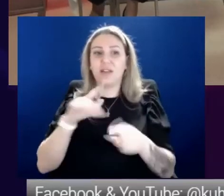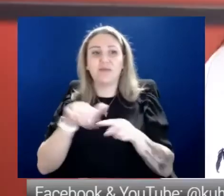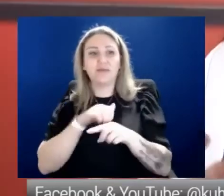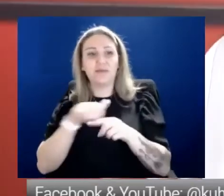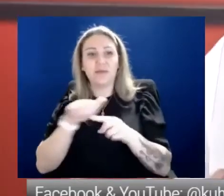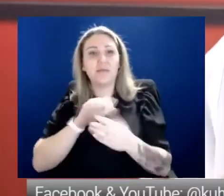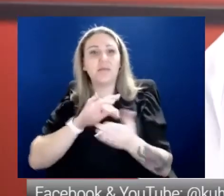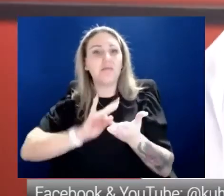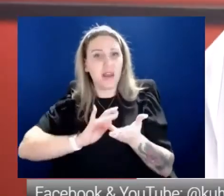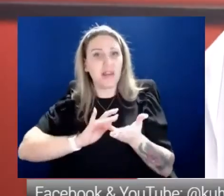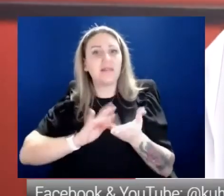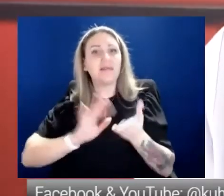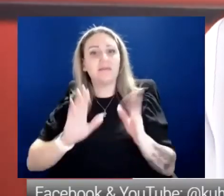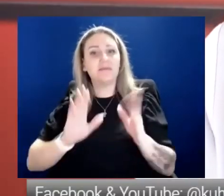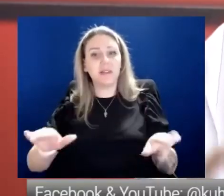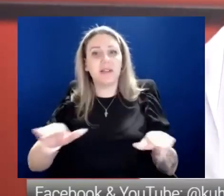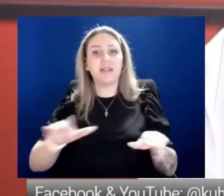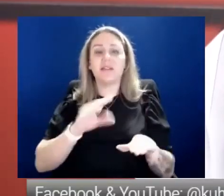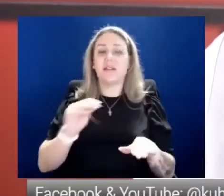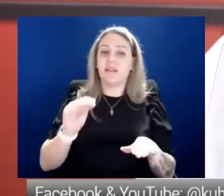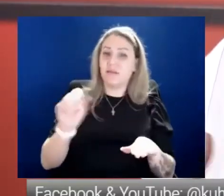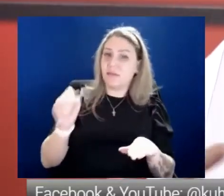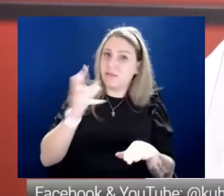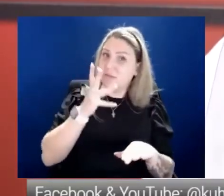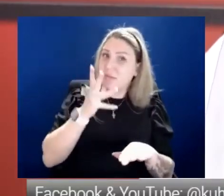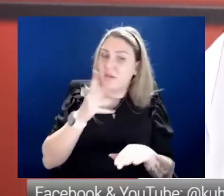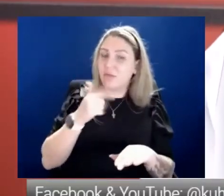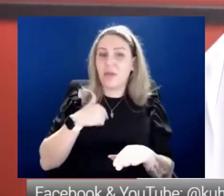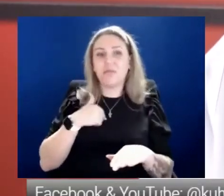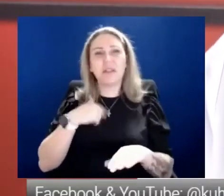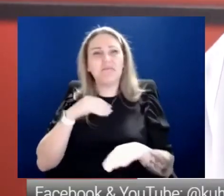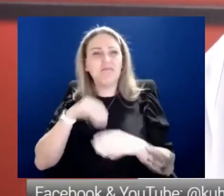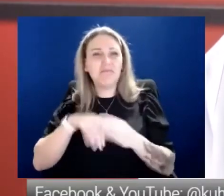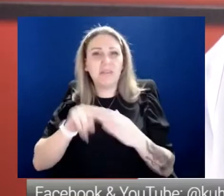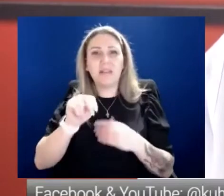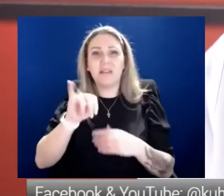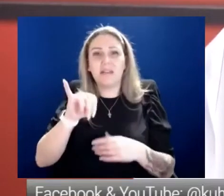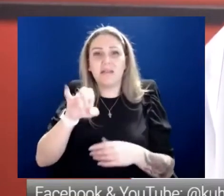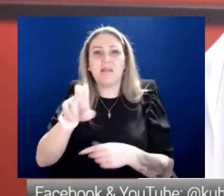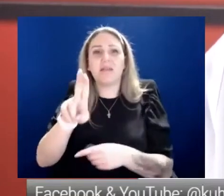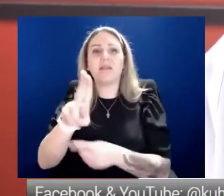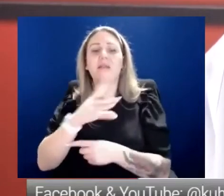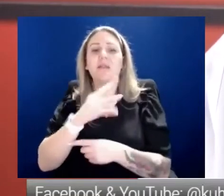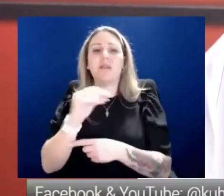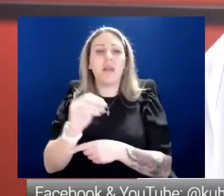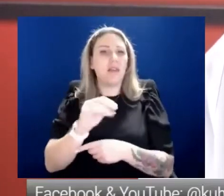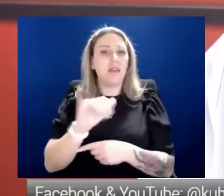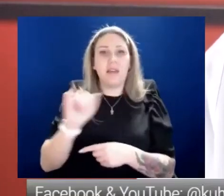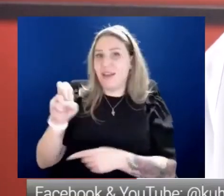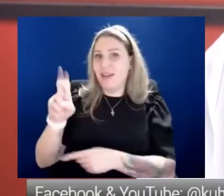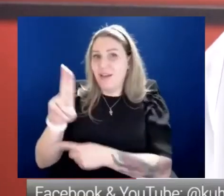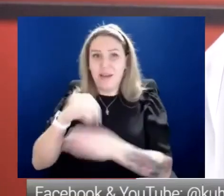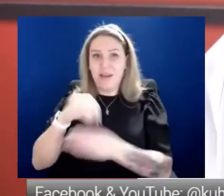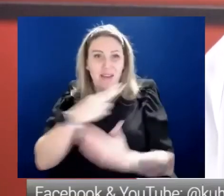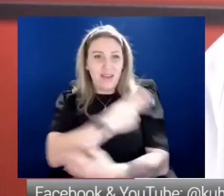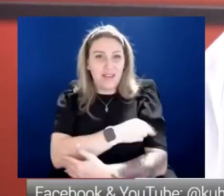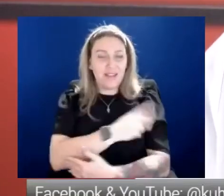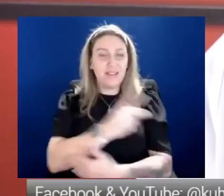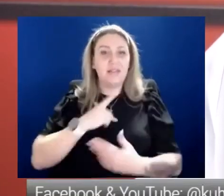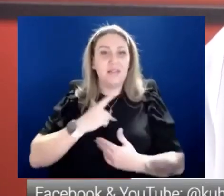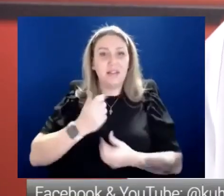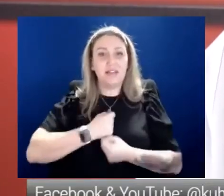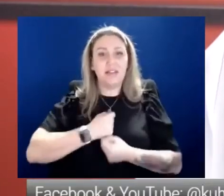pediatric rotation, and yes, I'm a mom. But so I've been in the NICU, been in the pediatric intensive care in hospitals, and obviously it's exhausting. It's been a few years,